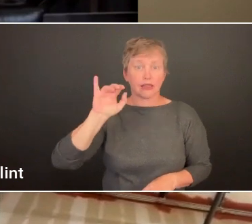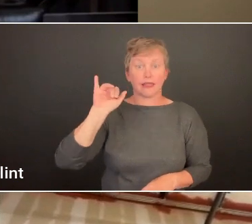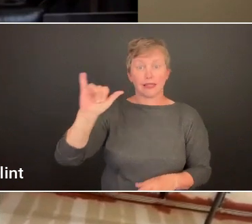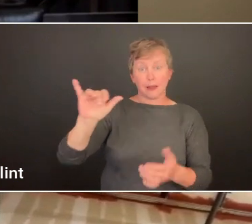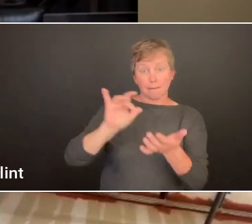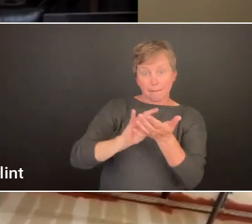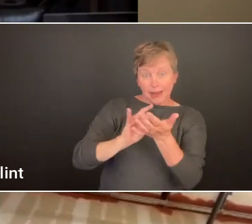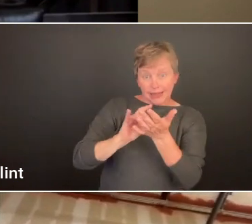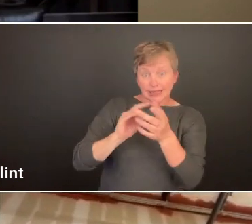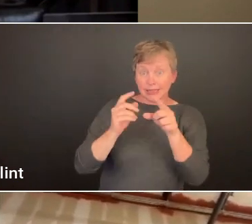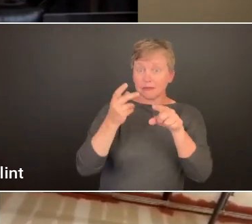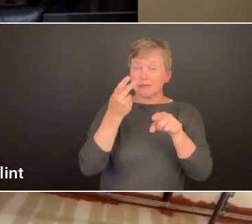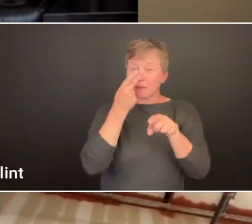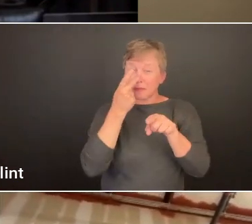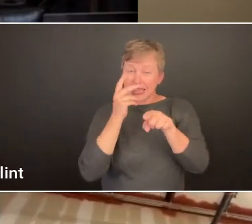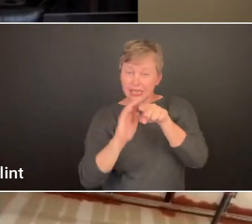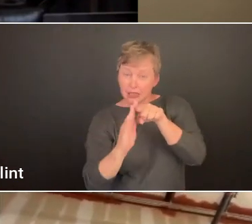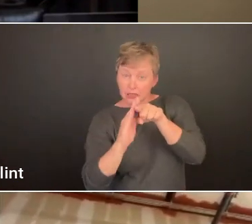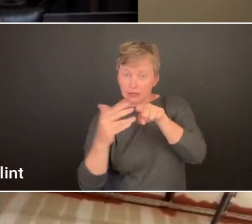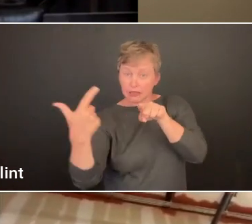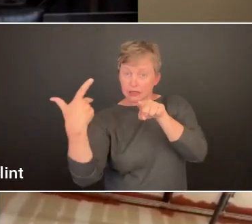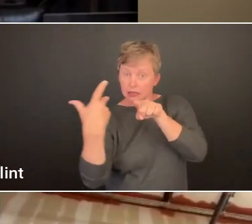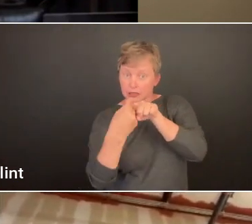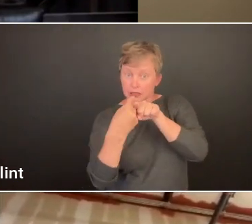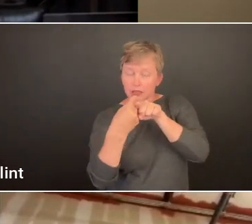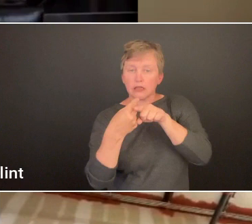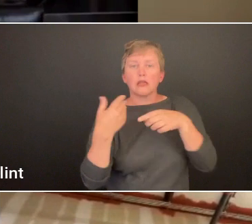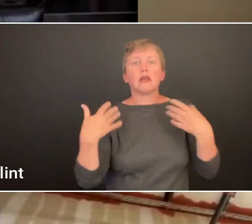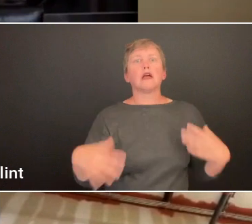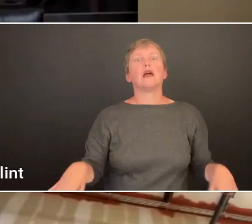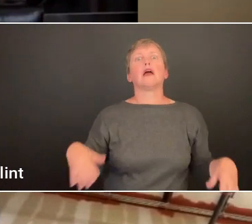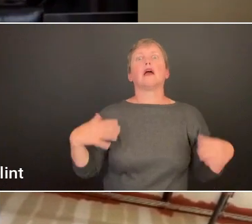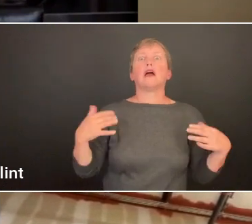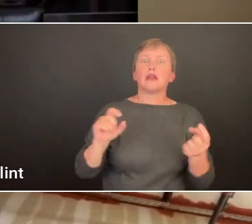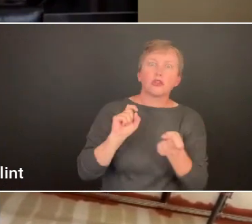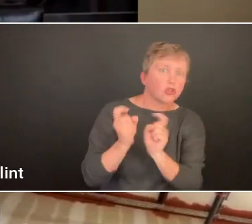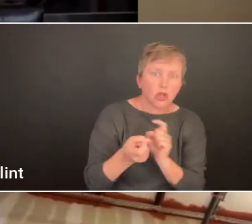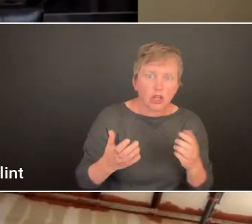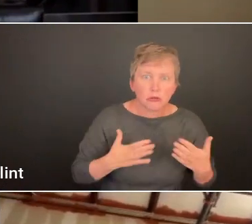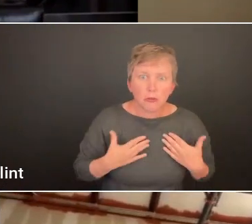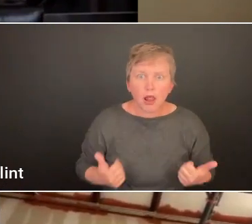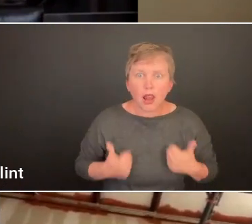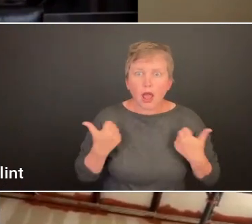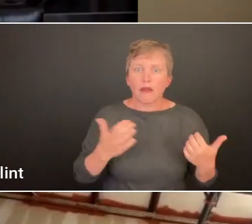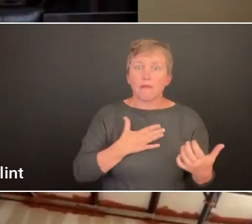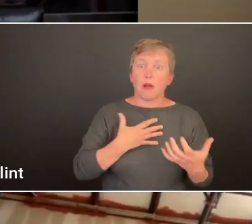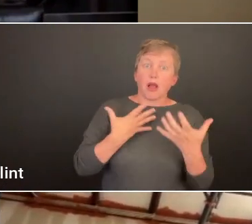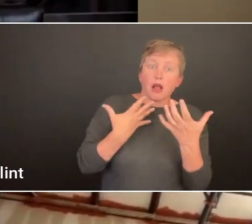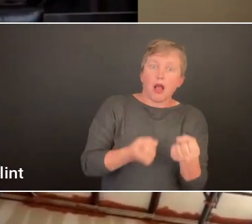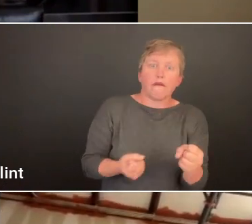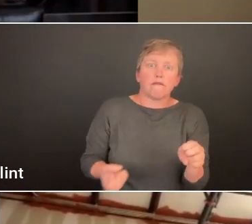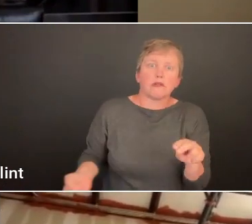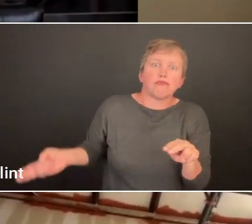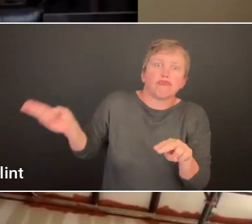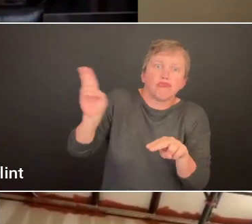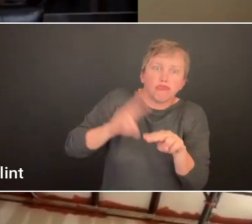prostaglandin, which is injected into the side of the penis, and that was a game changer. Like